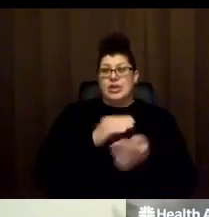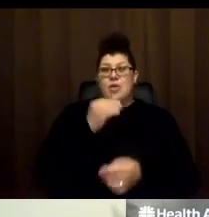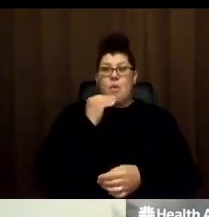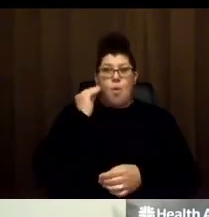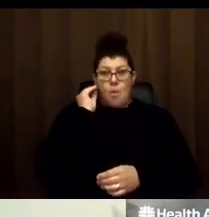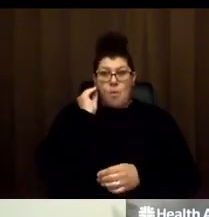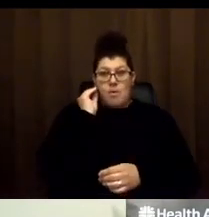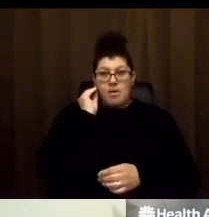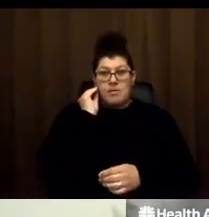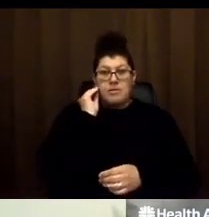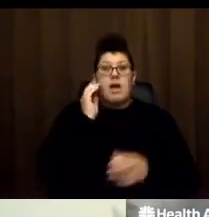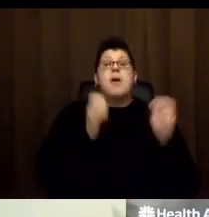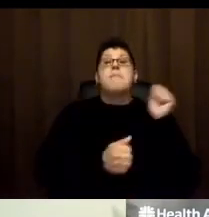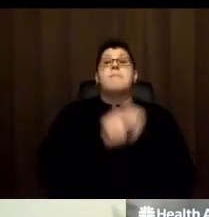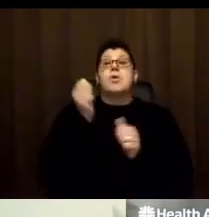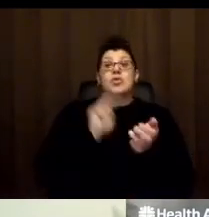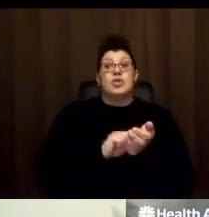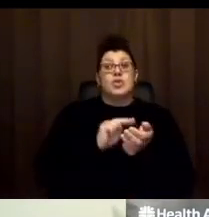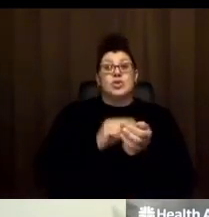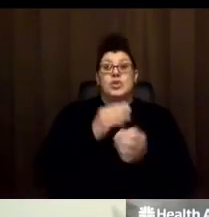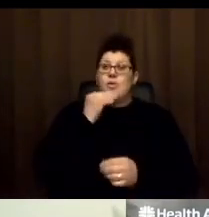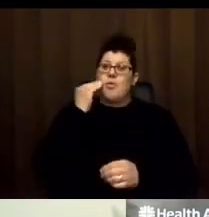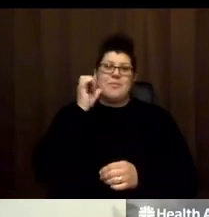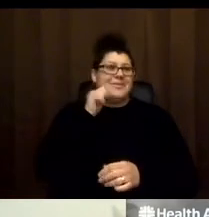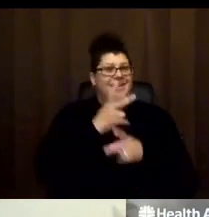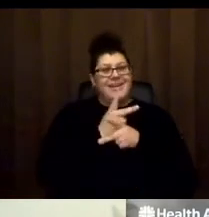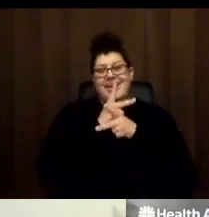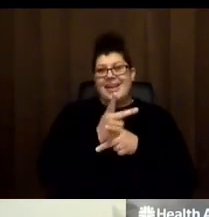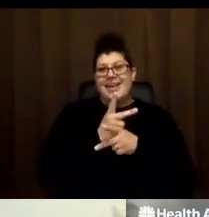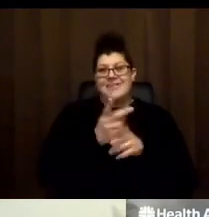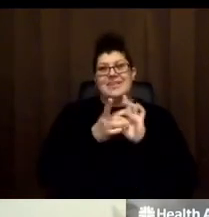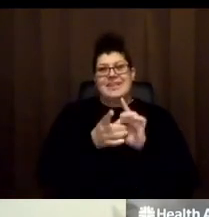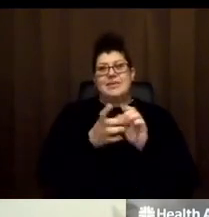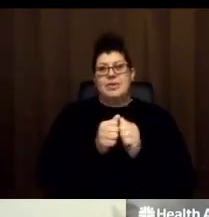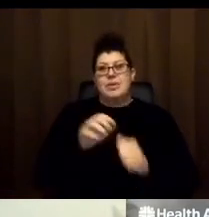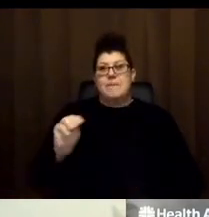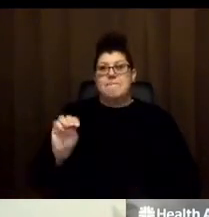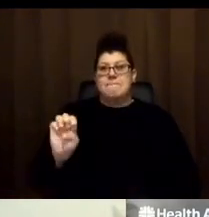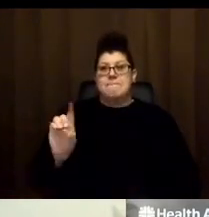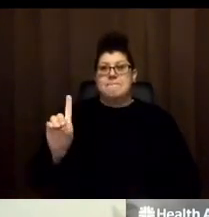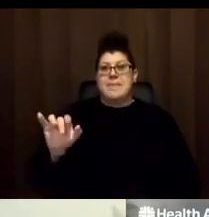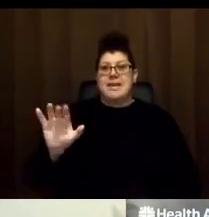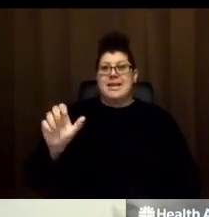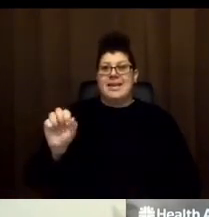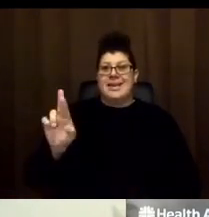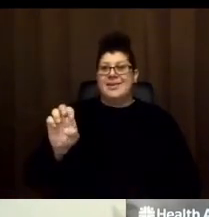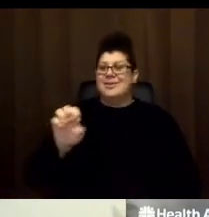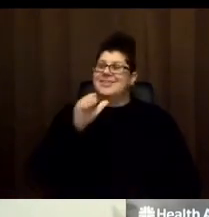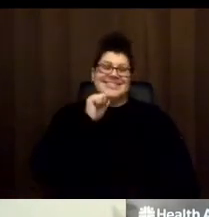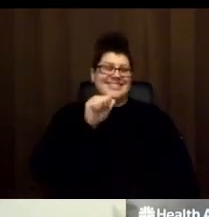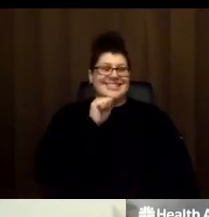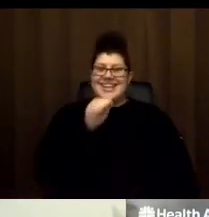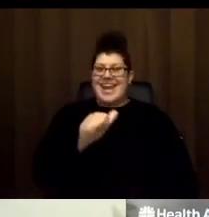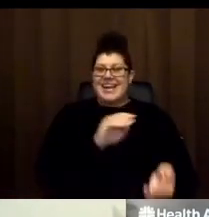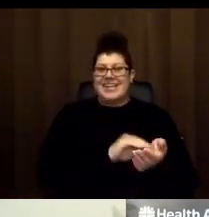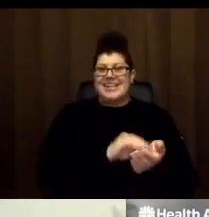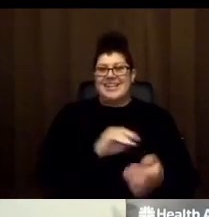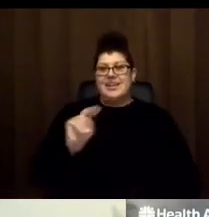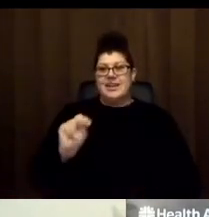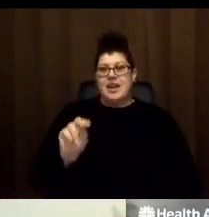Most nursing home care is not covered by Medicare since it is mainly non-clinical. Care like with bathing and